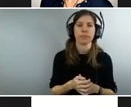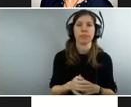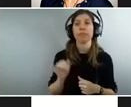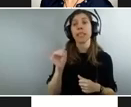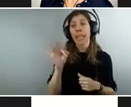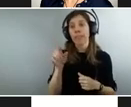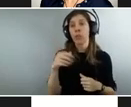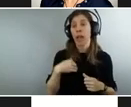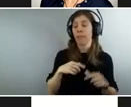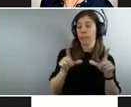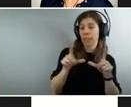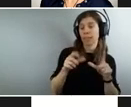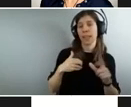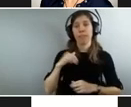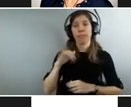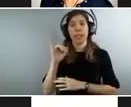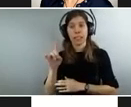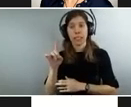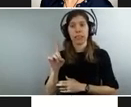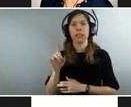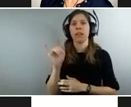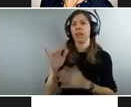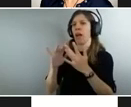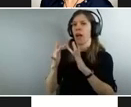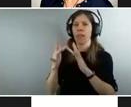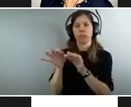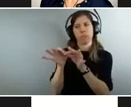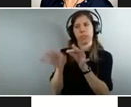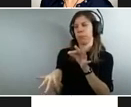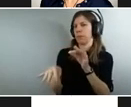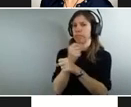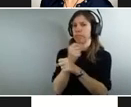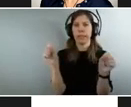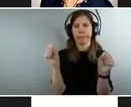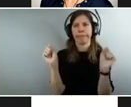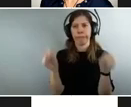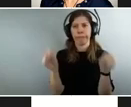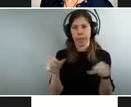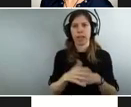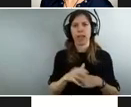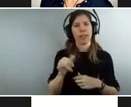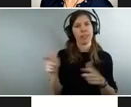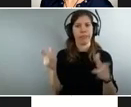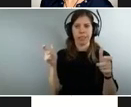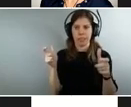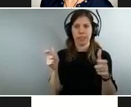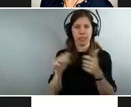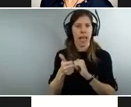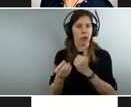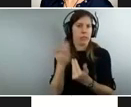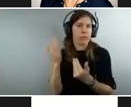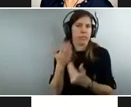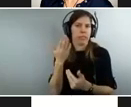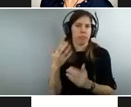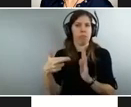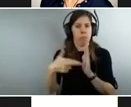or ID, the online voter registration is very secure, and it is going to be your quickest and easy way,